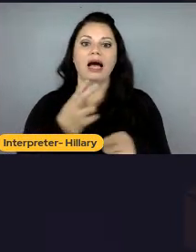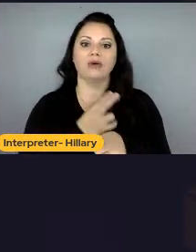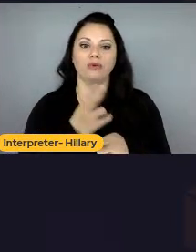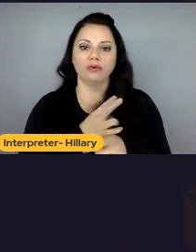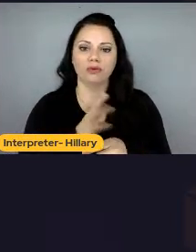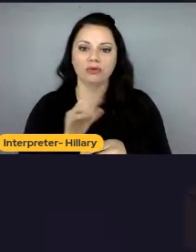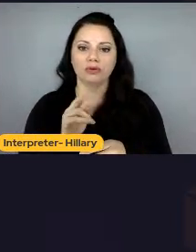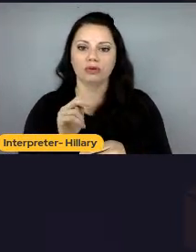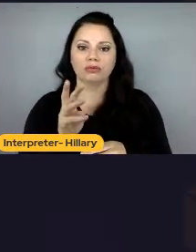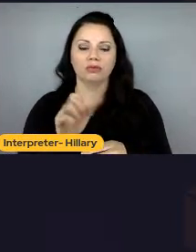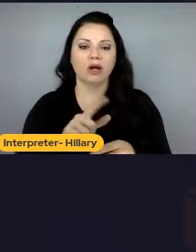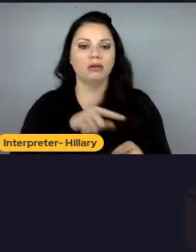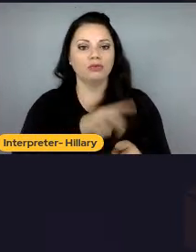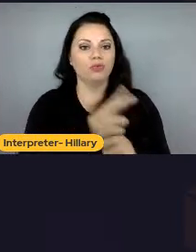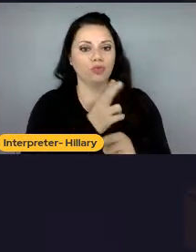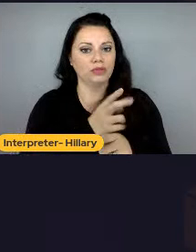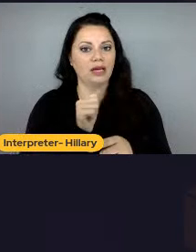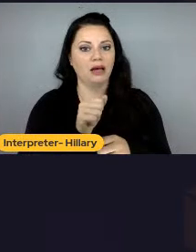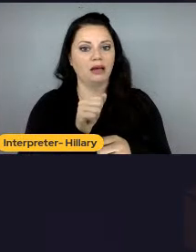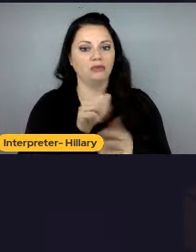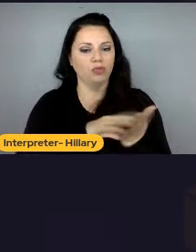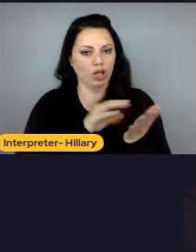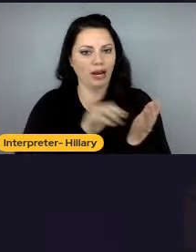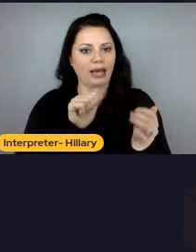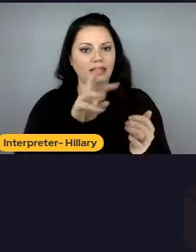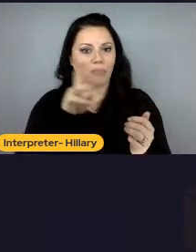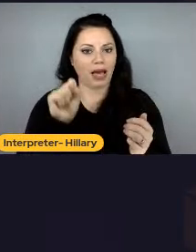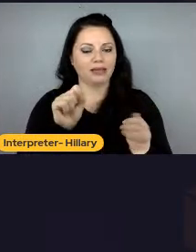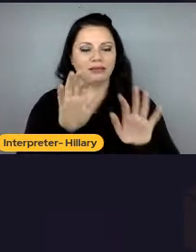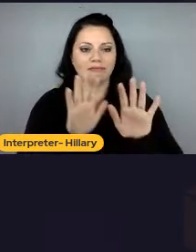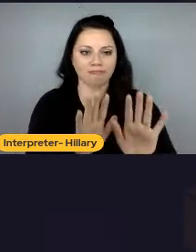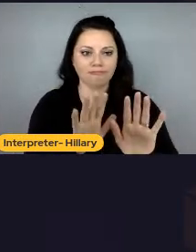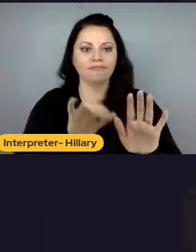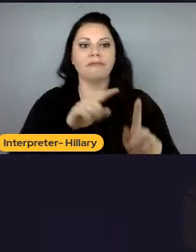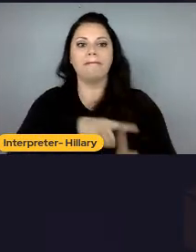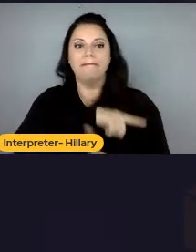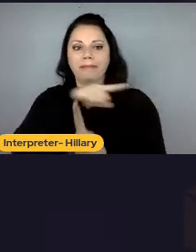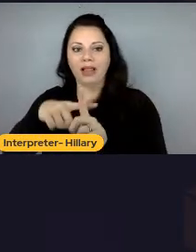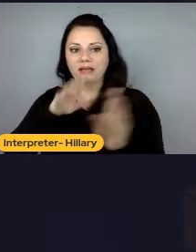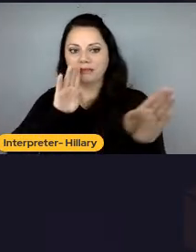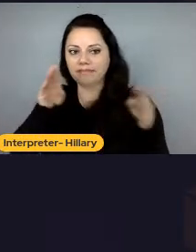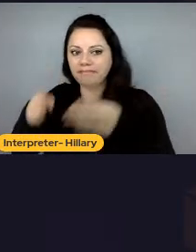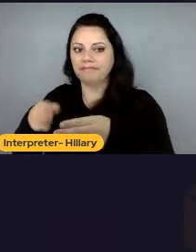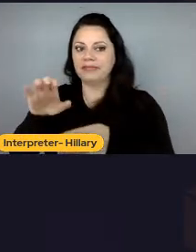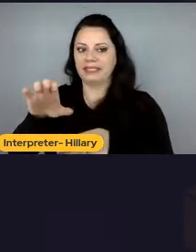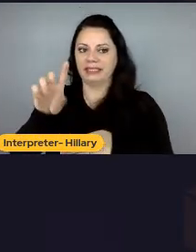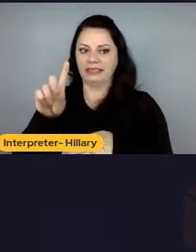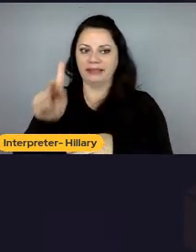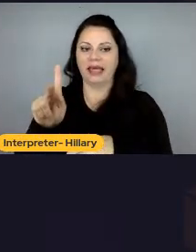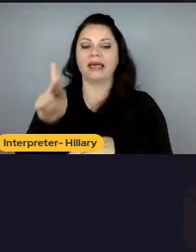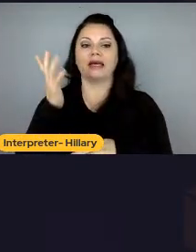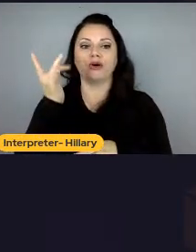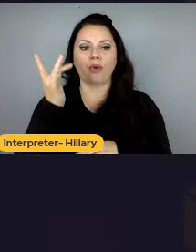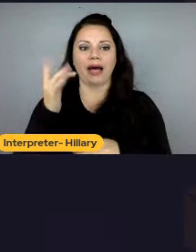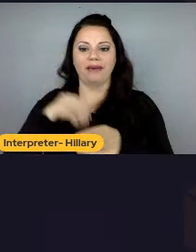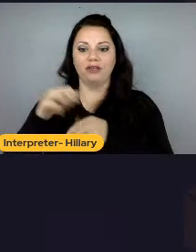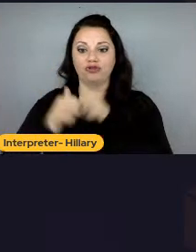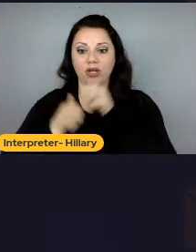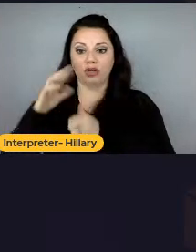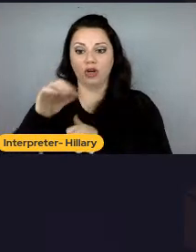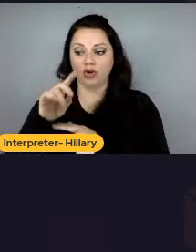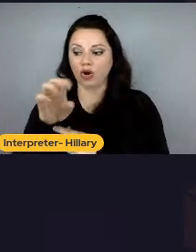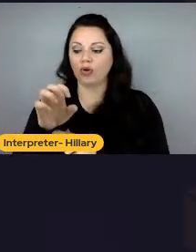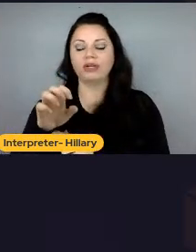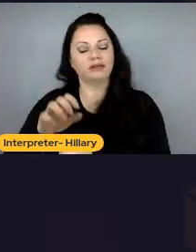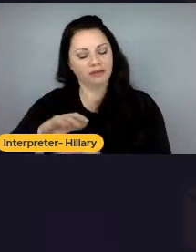about AWS offerings, I purposefully decided to use CDK more because infrastructure as code is definitely